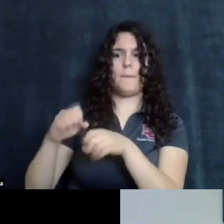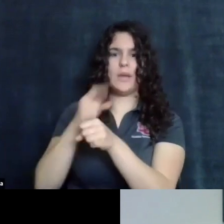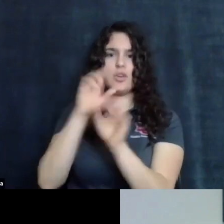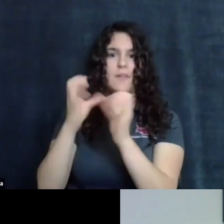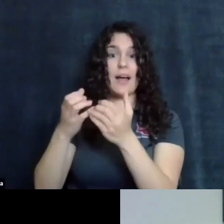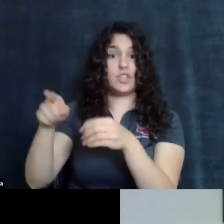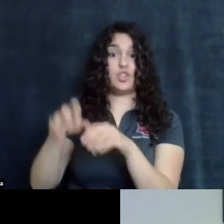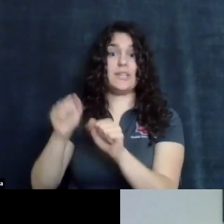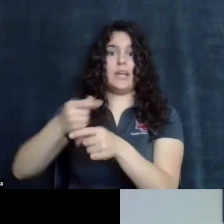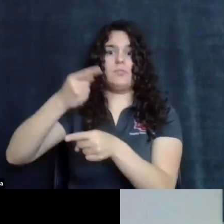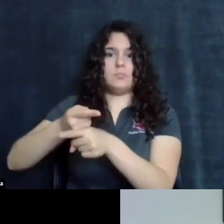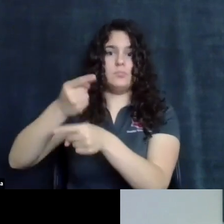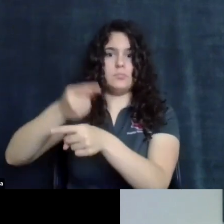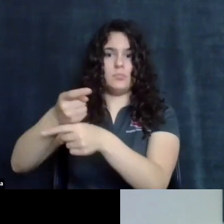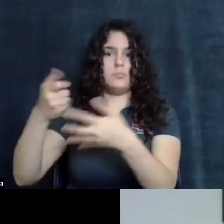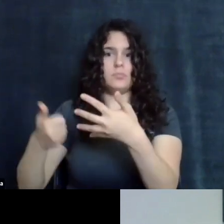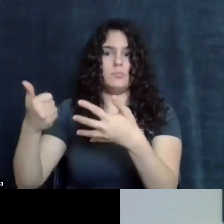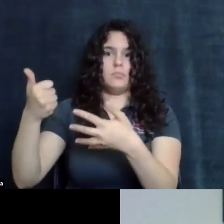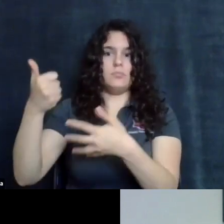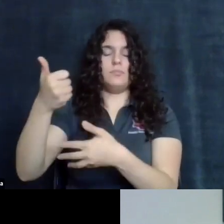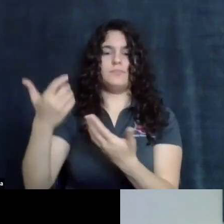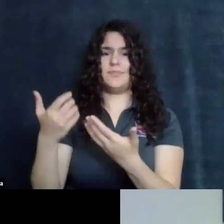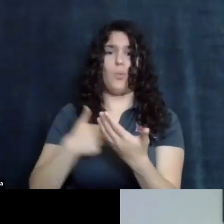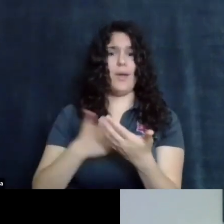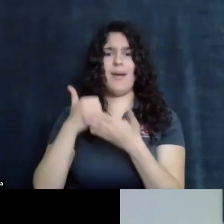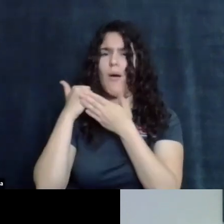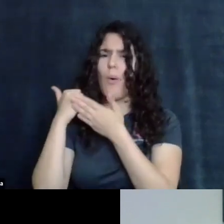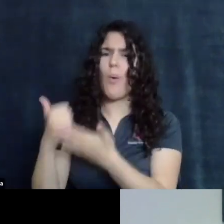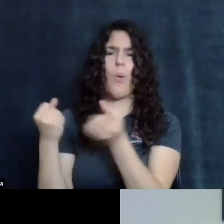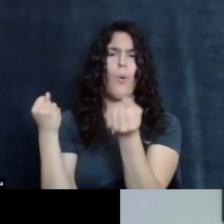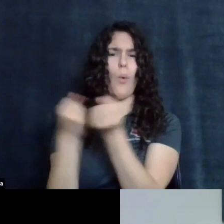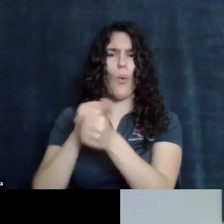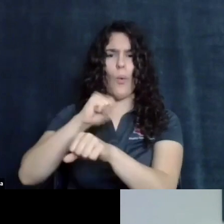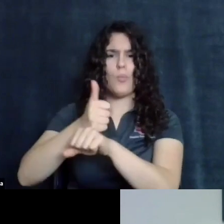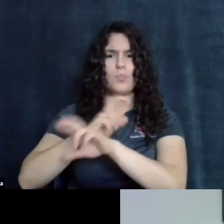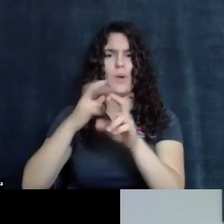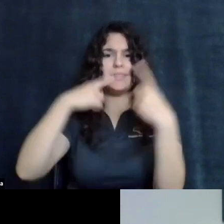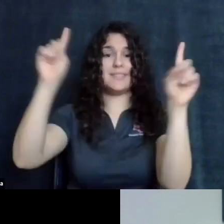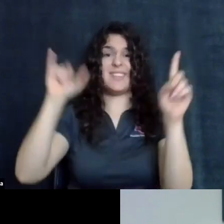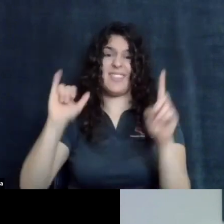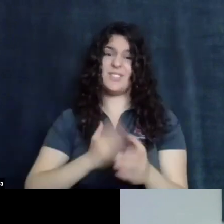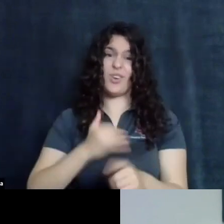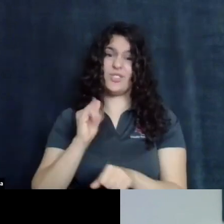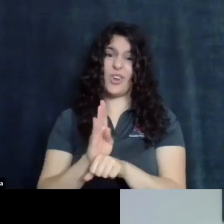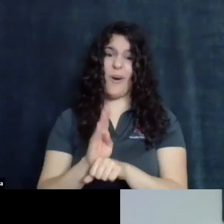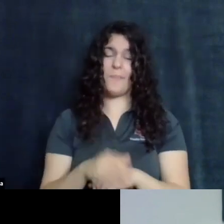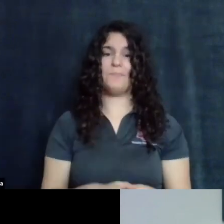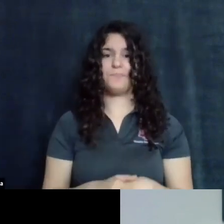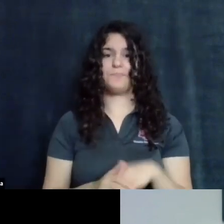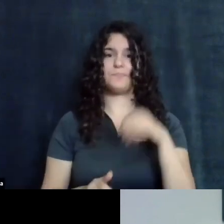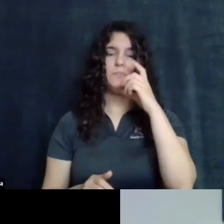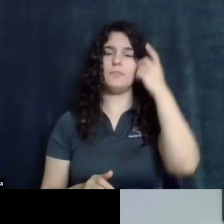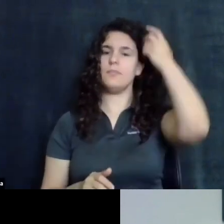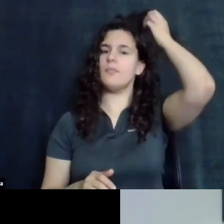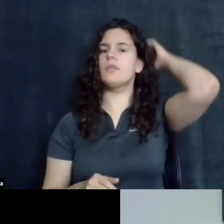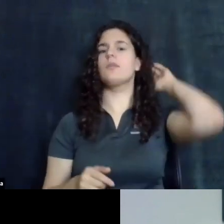courses. And so we just set you guys up for success. You know, that's the main thing. That's our job. Okay, we have a